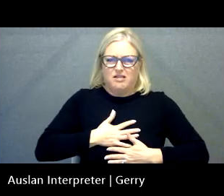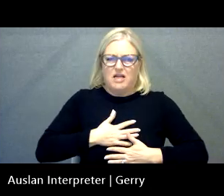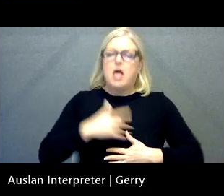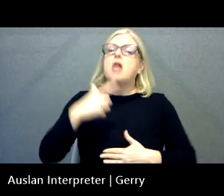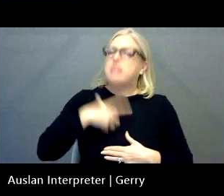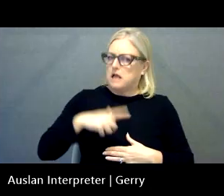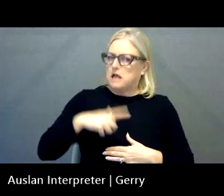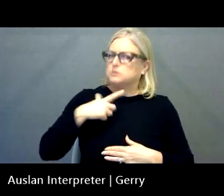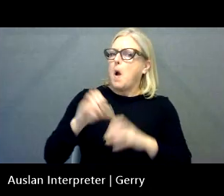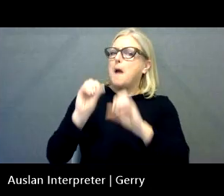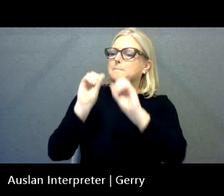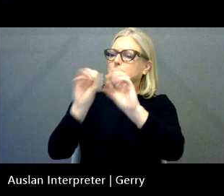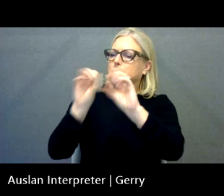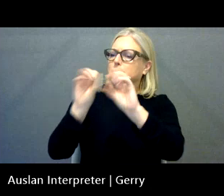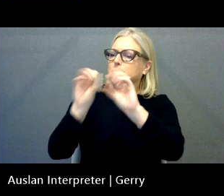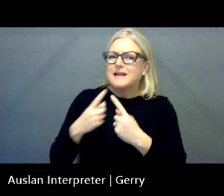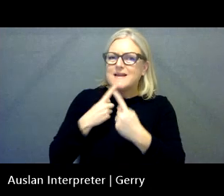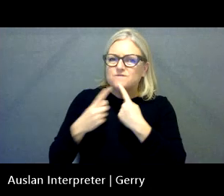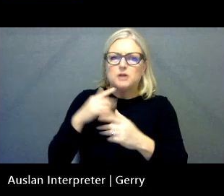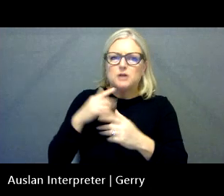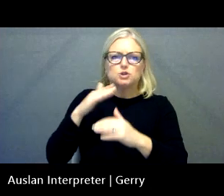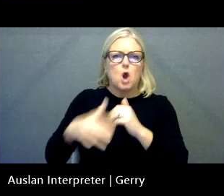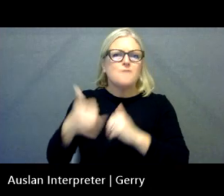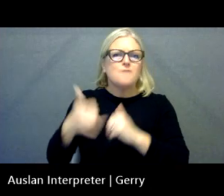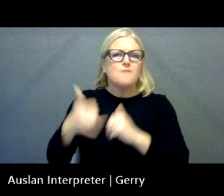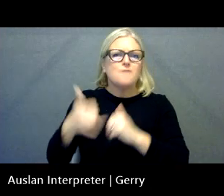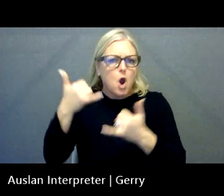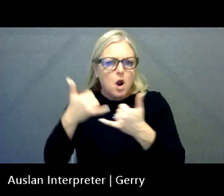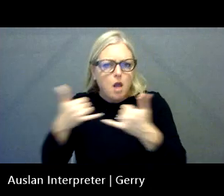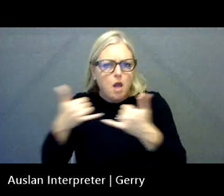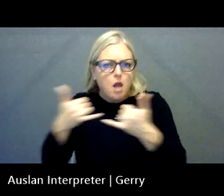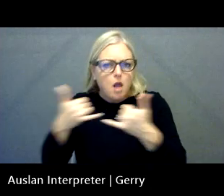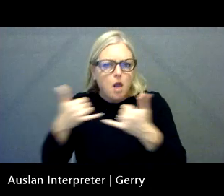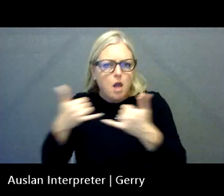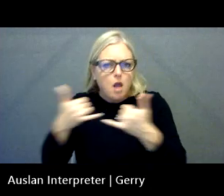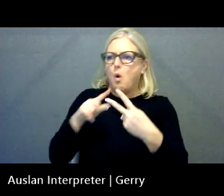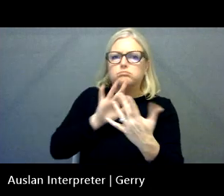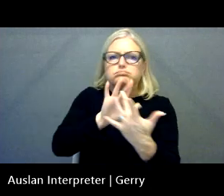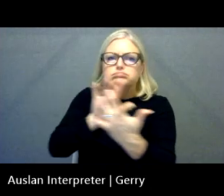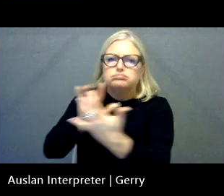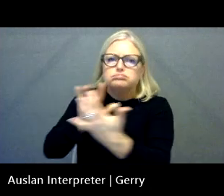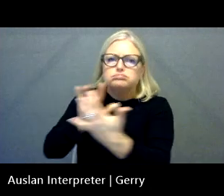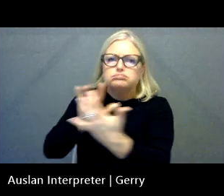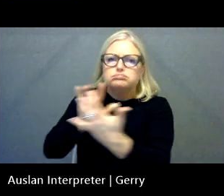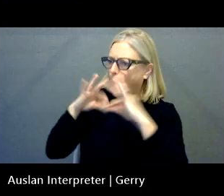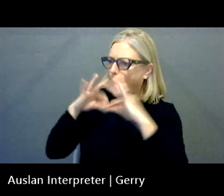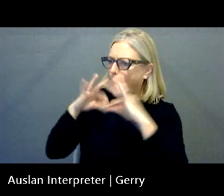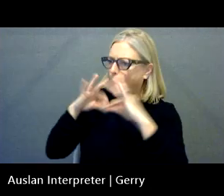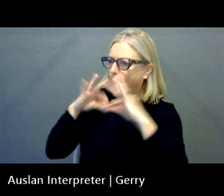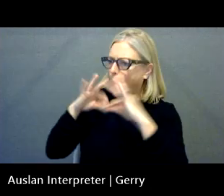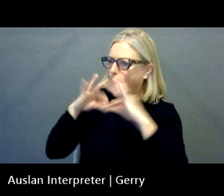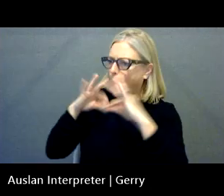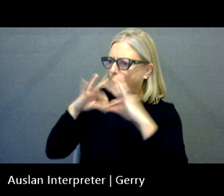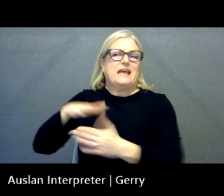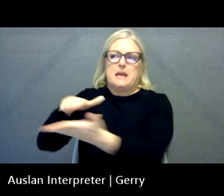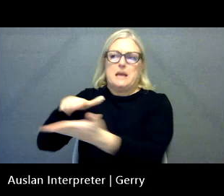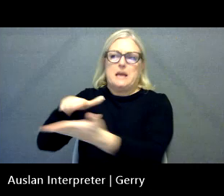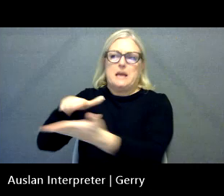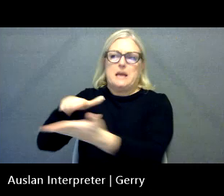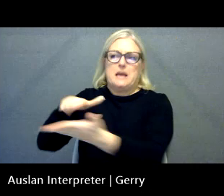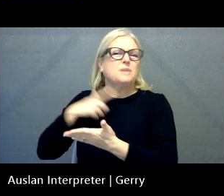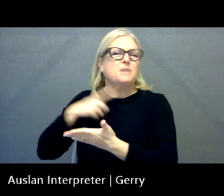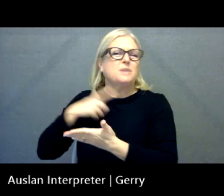through these conversations and pointing them to resources that can help them if they are needing additional support